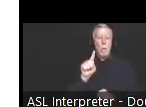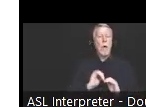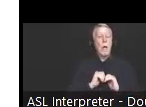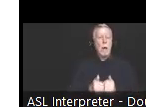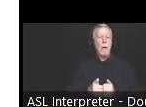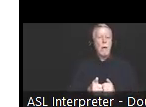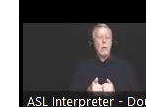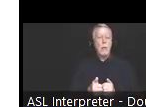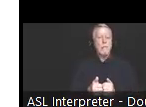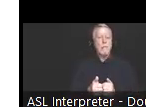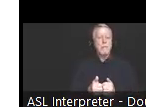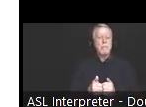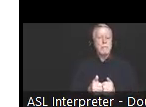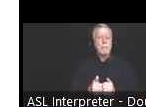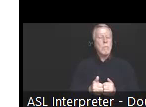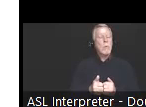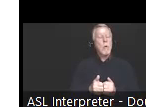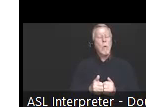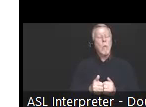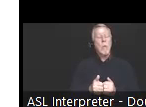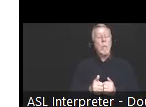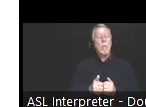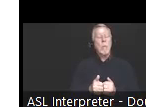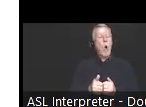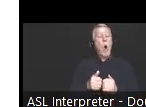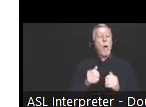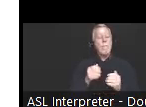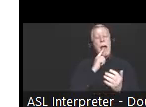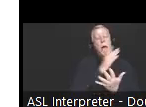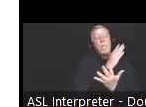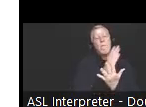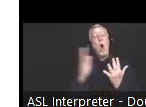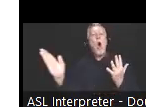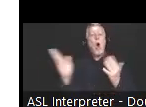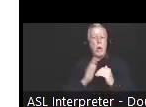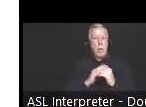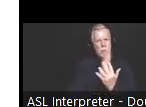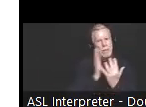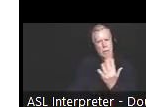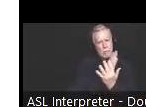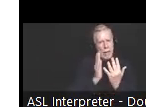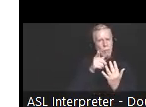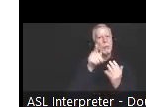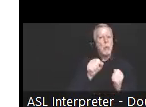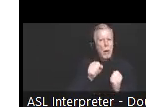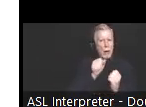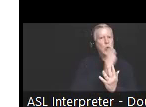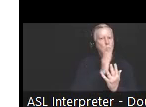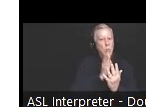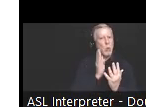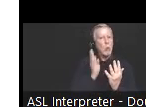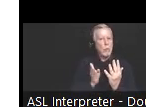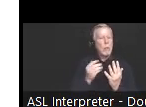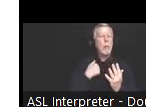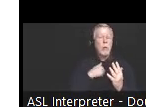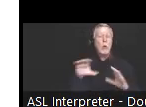much or how far along that spectrum you're able to move. Um, so we're going to do the